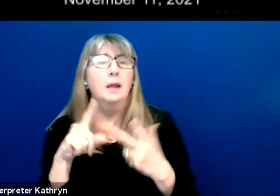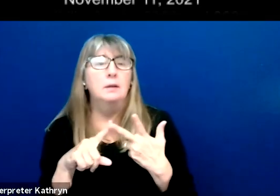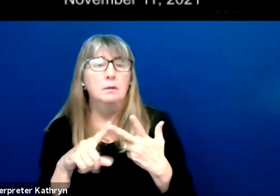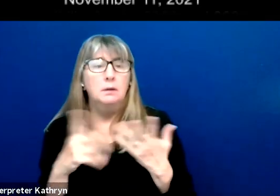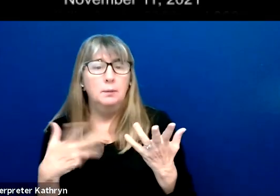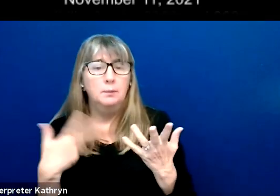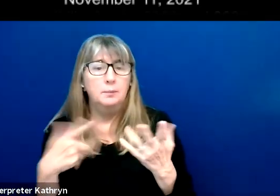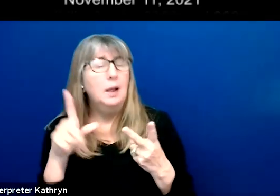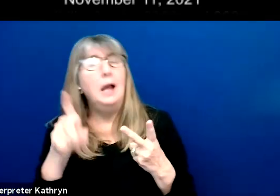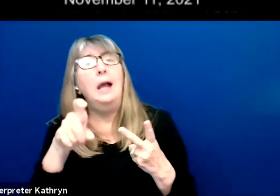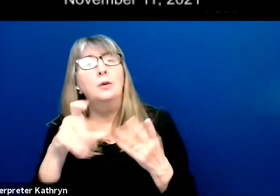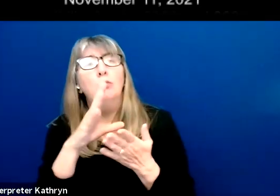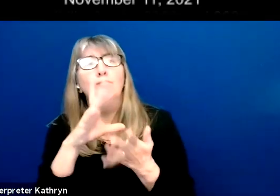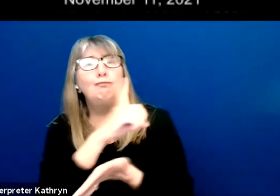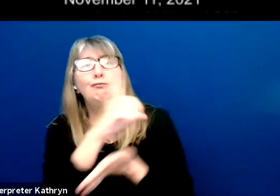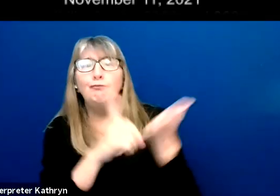design